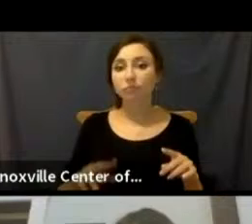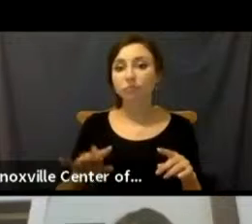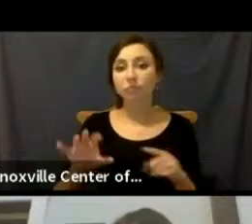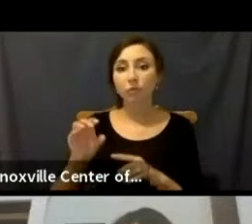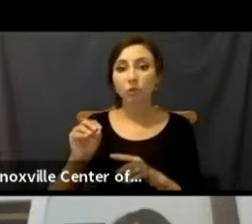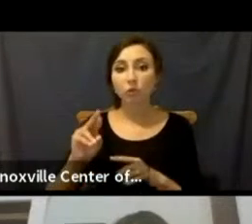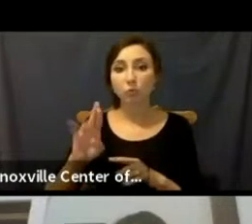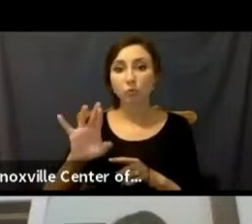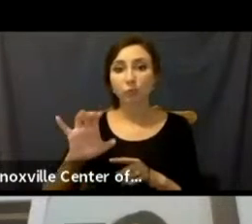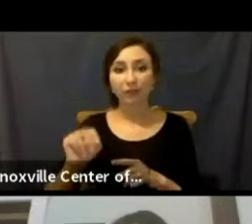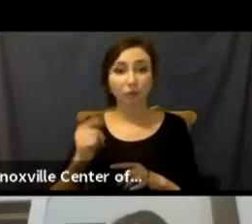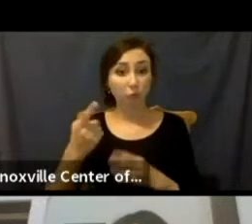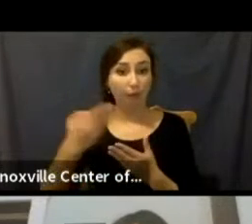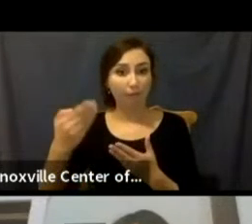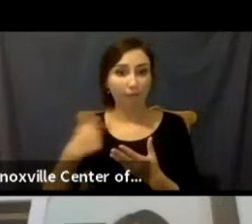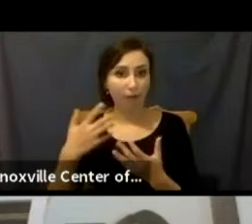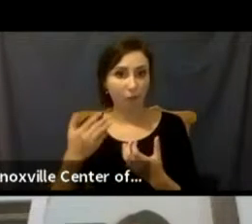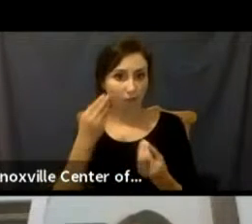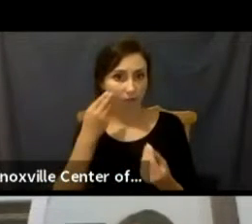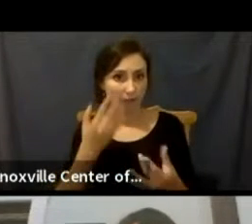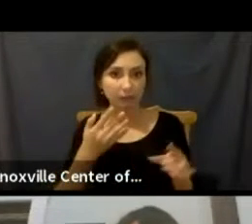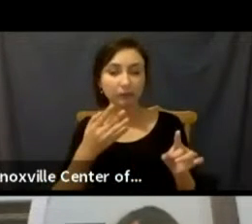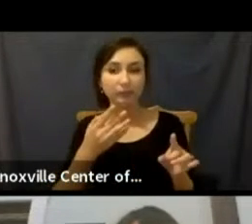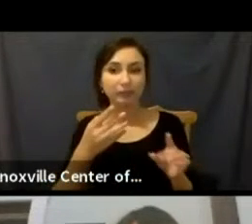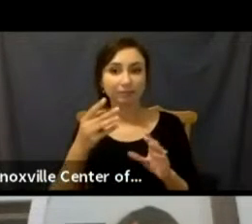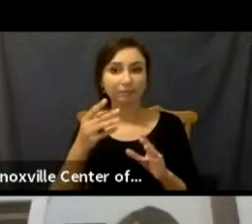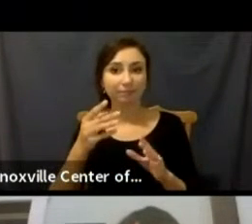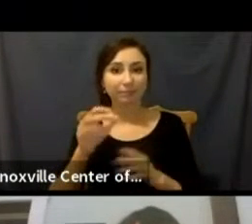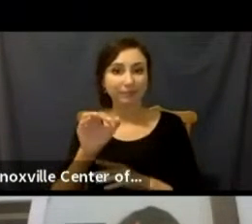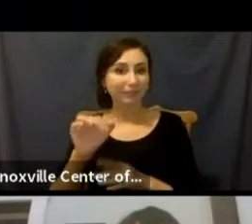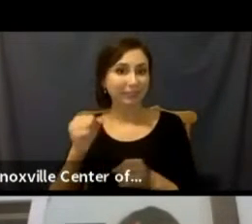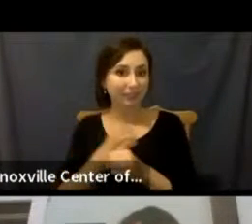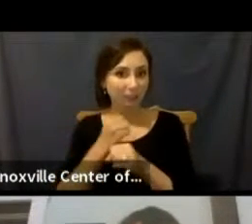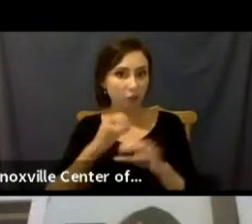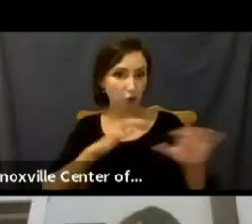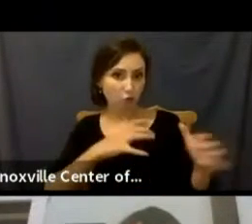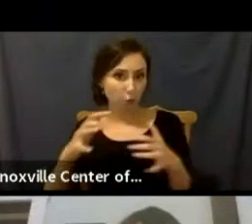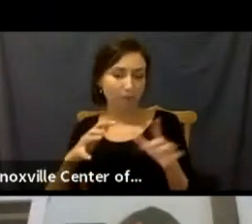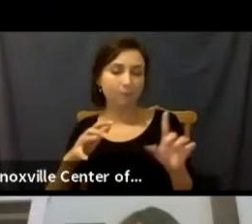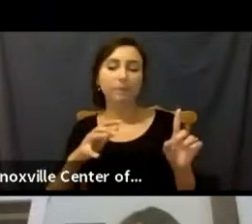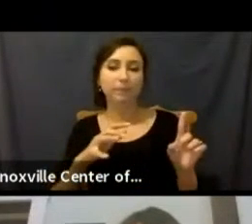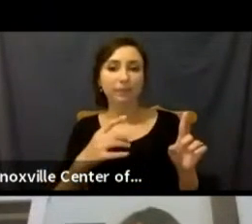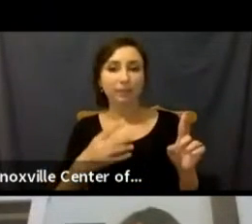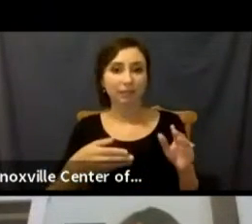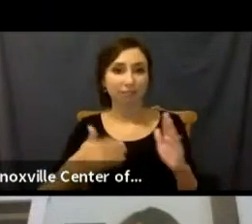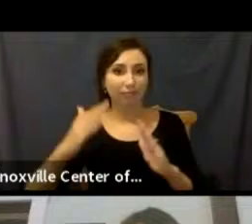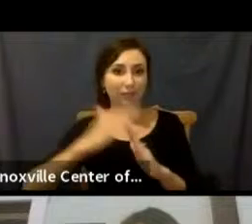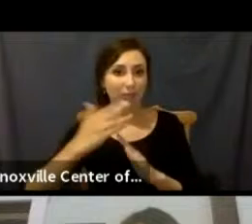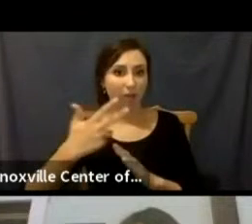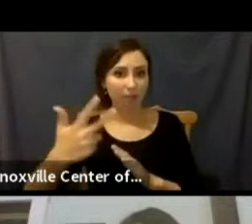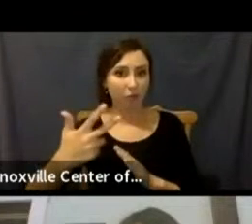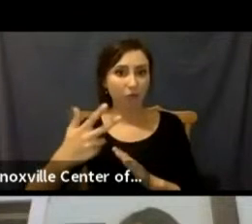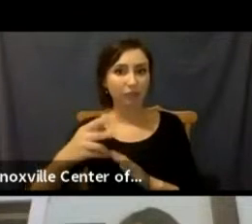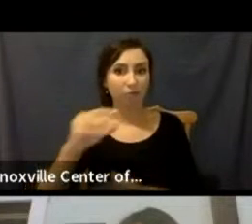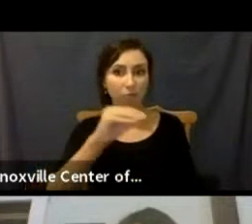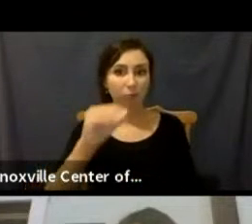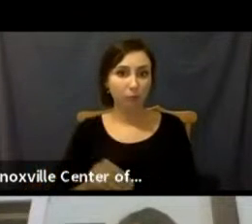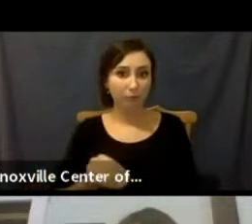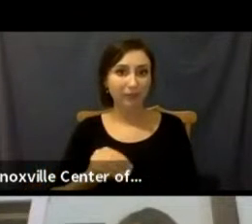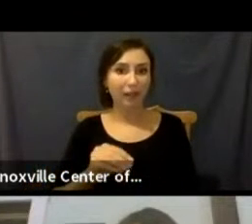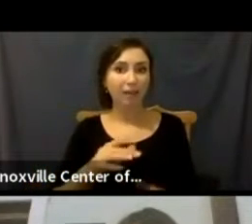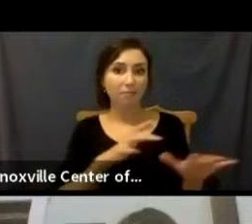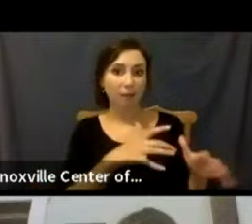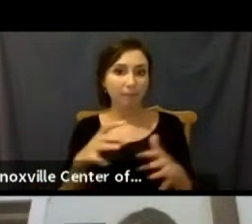for Tennessee counties, it showed the top 3 counties right now in the state for percent of population: Scott